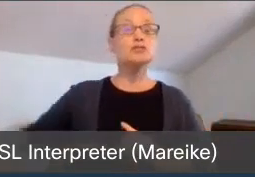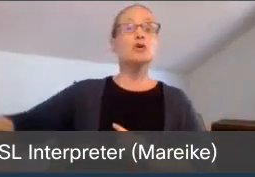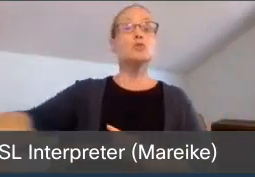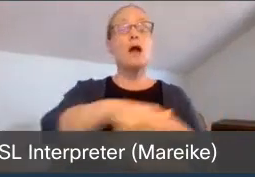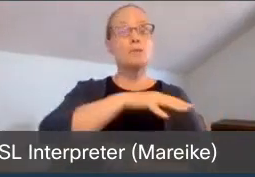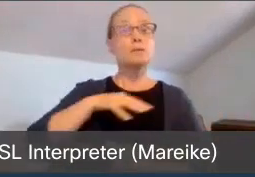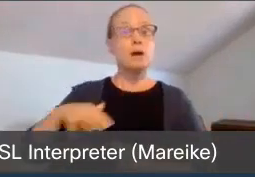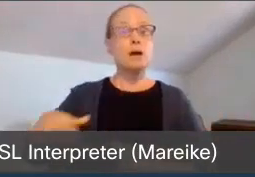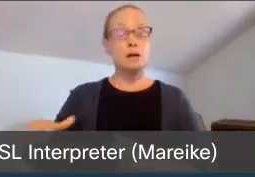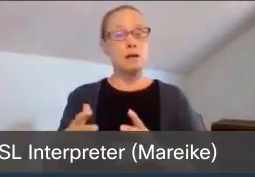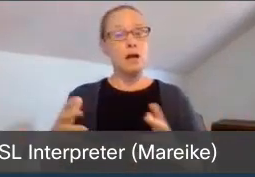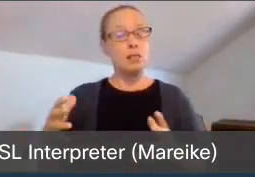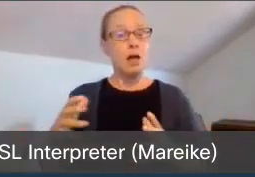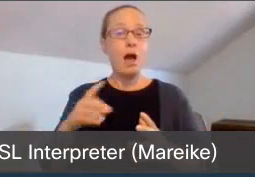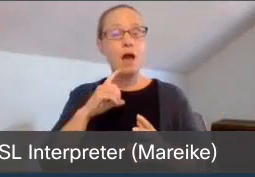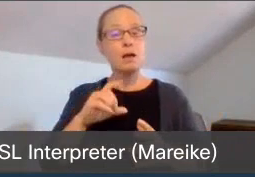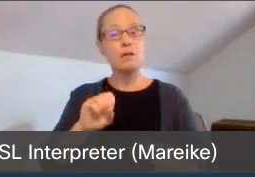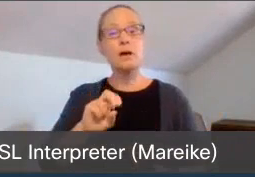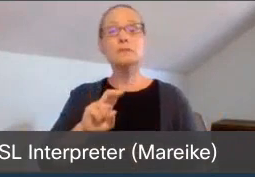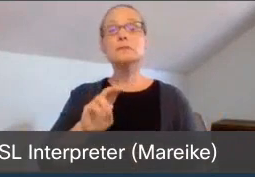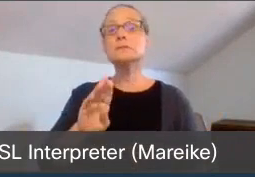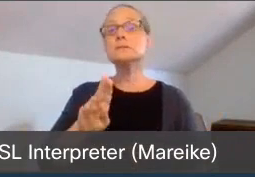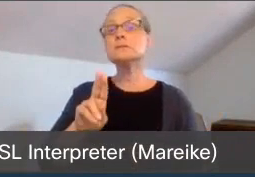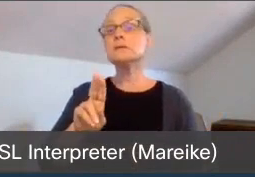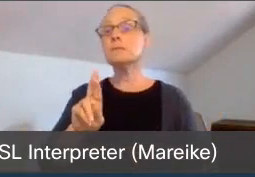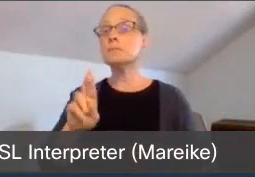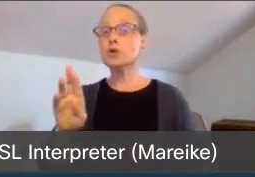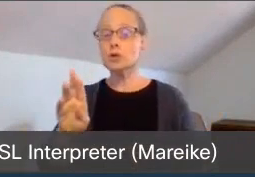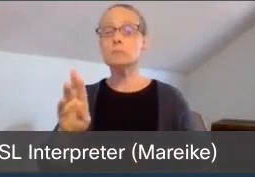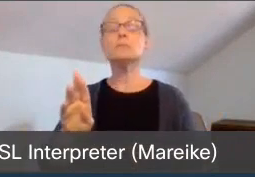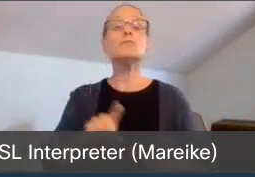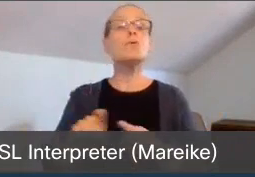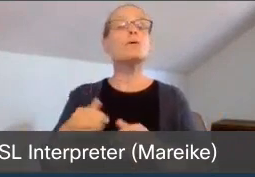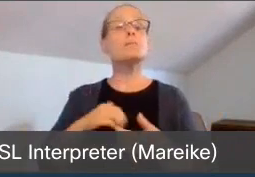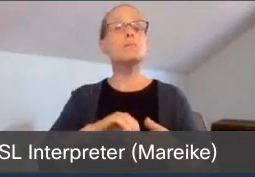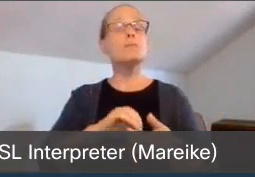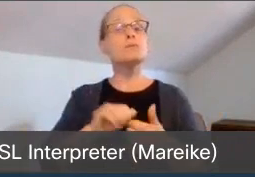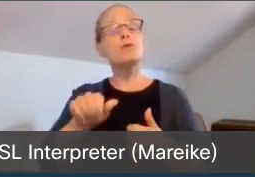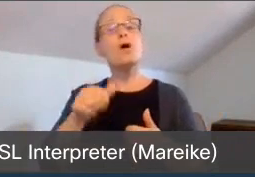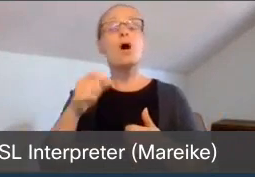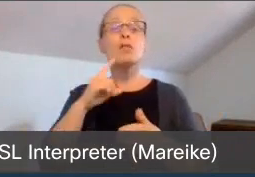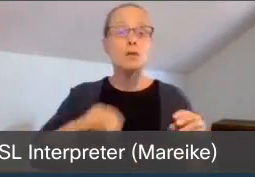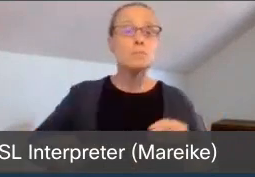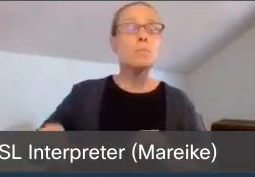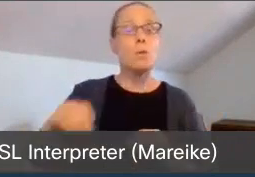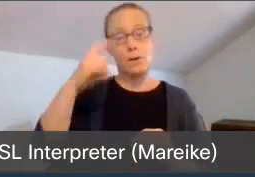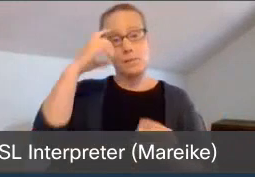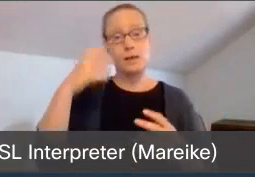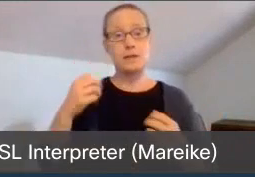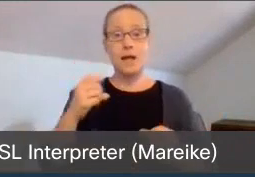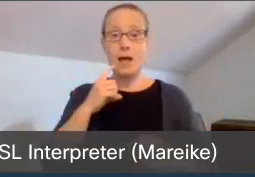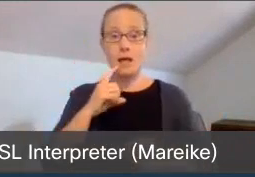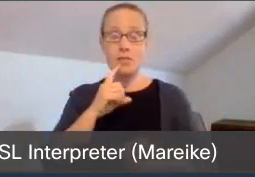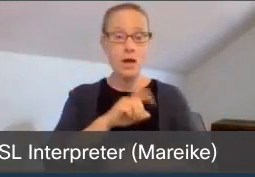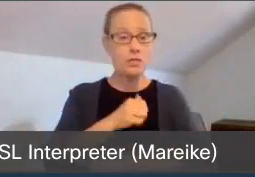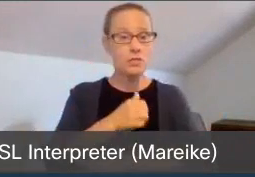a bit of suburban communities. And then through our partnerships with other local mental health authorities, we absolutely serve folks